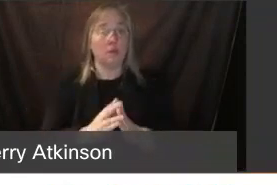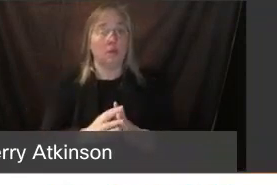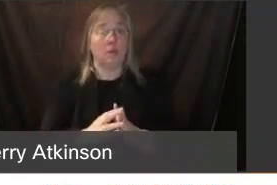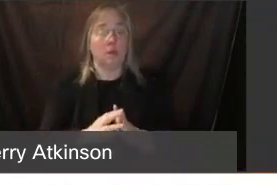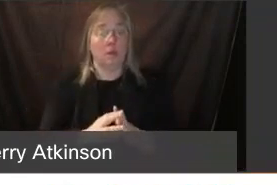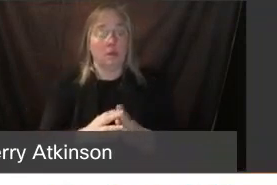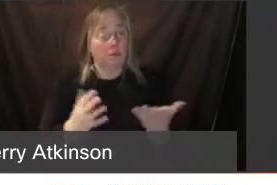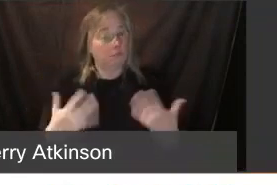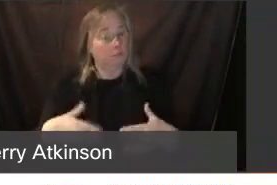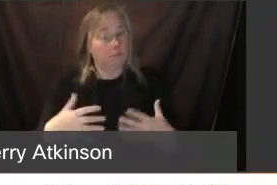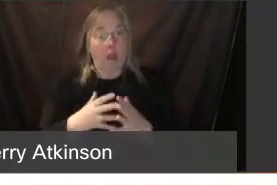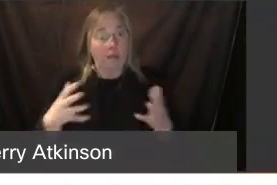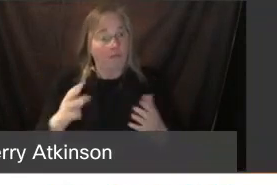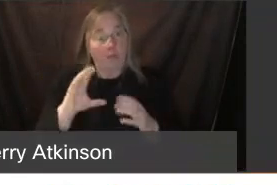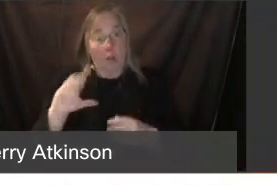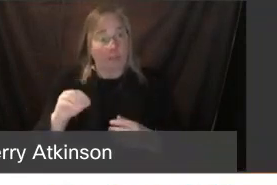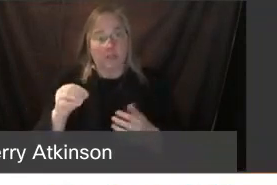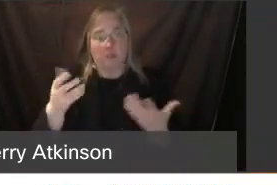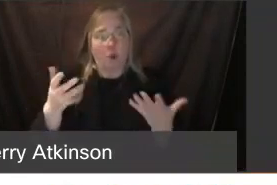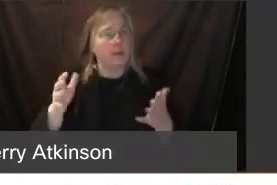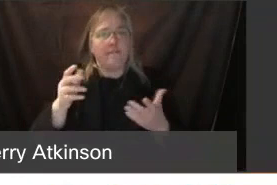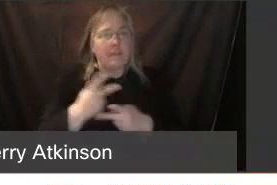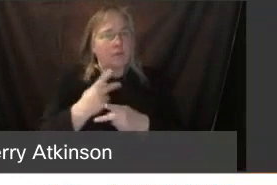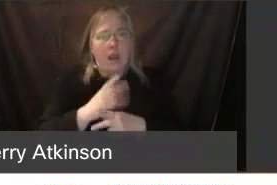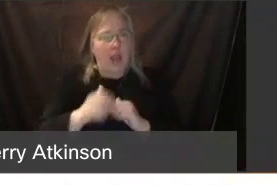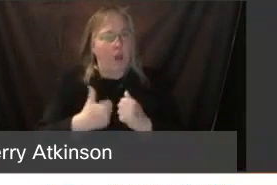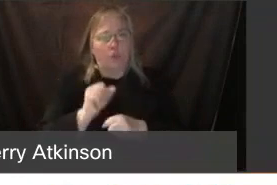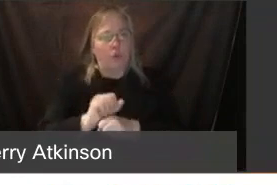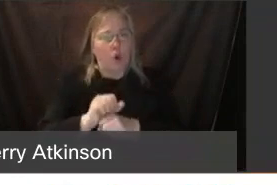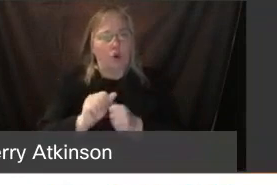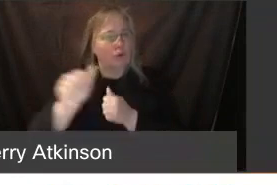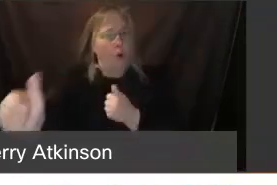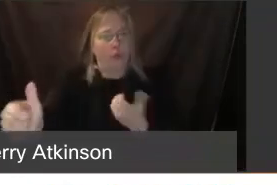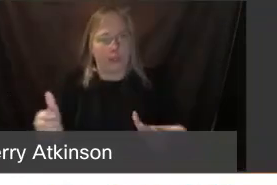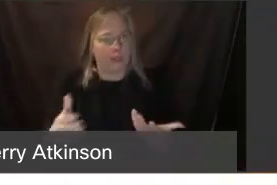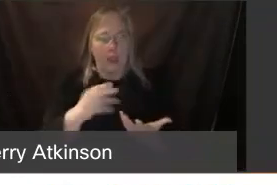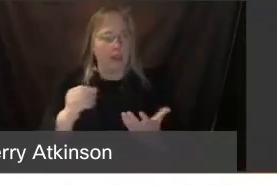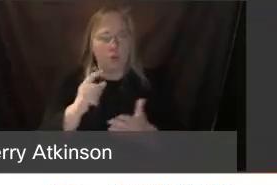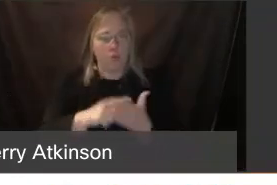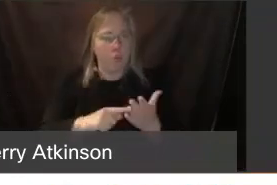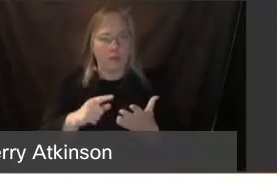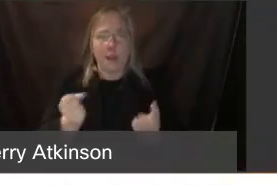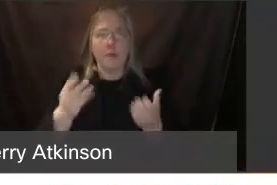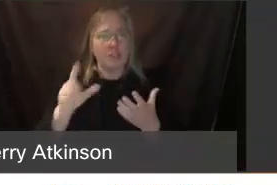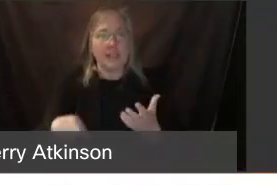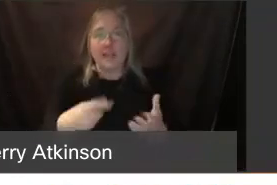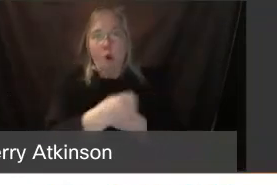a lot of companies have figured out how to work remotely, and what is their office demands going to be moving forward. That's going to